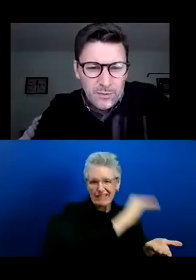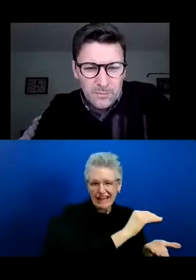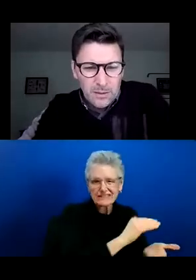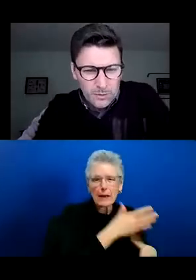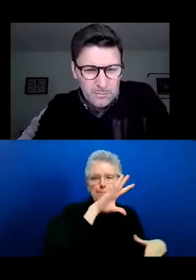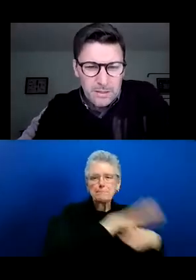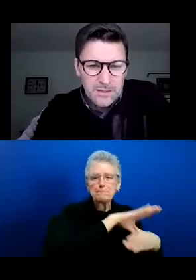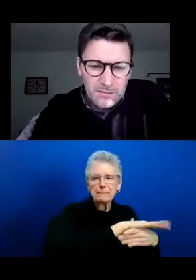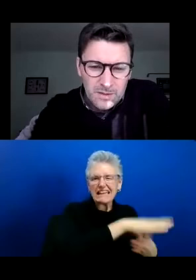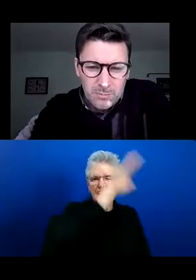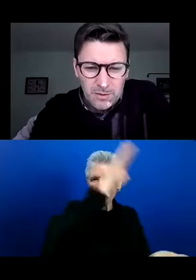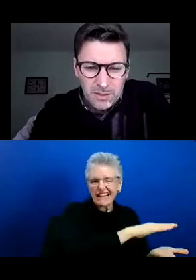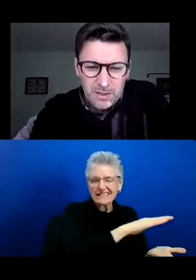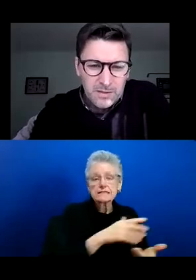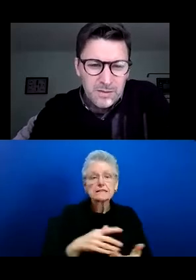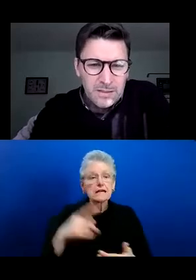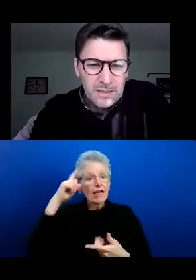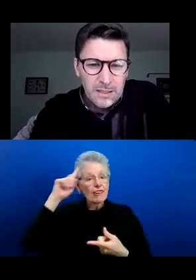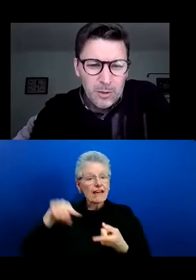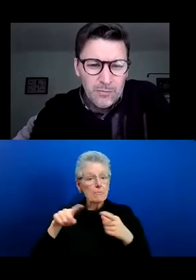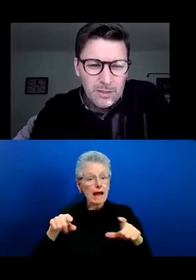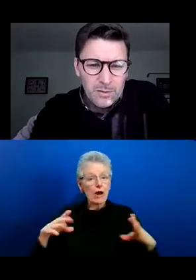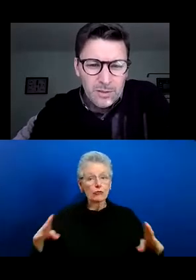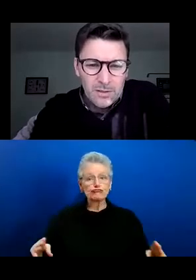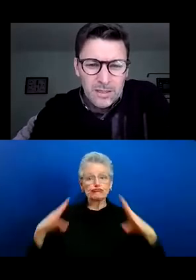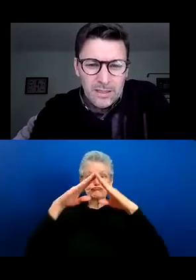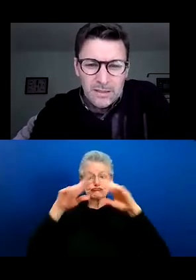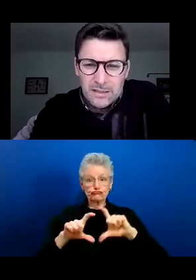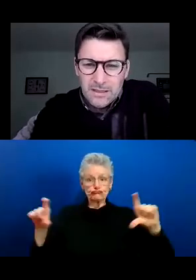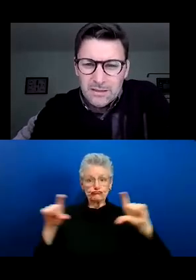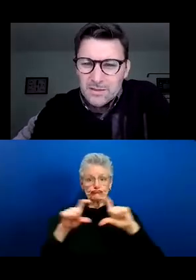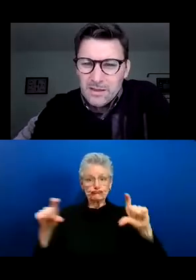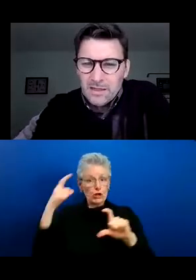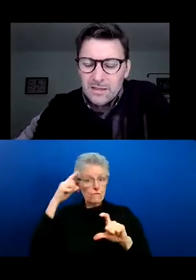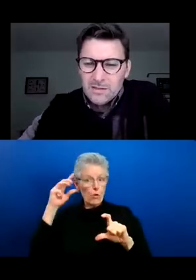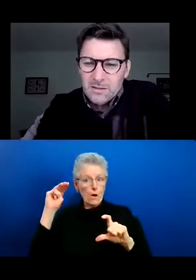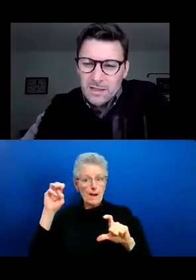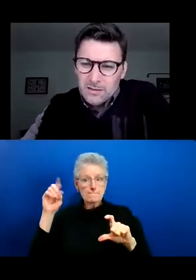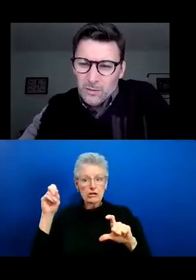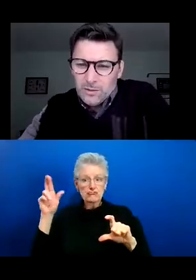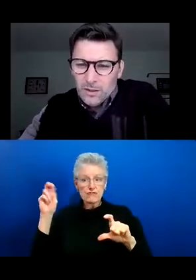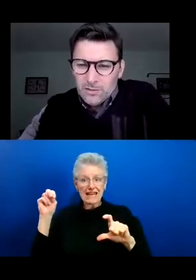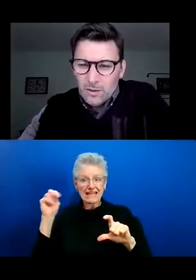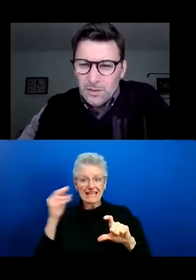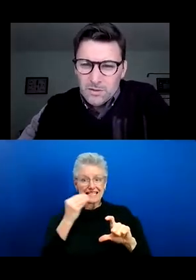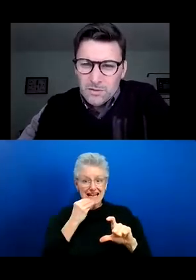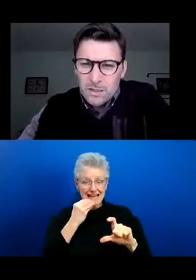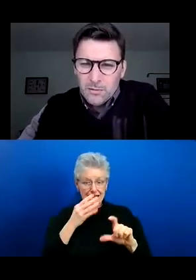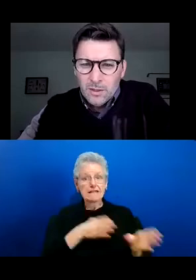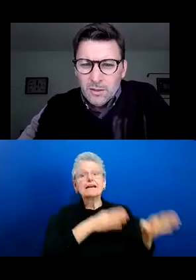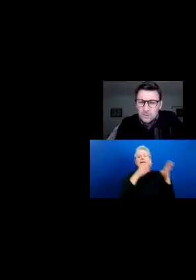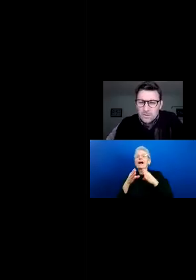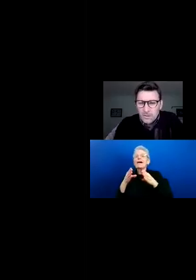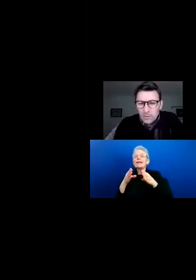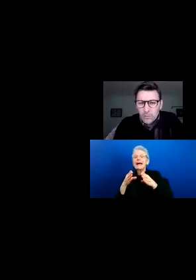And if you think about what the base of this period is of the Mediterranean diet, that leads to the next diet that we talk to our patients